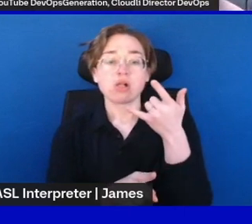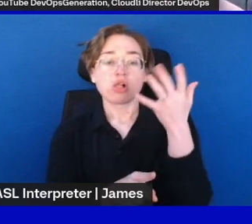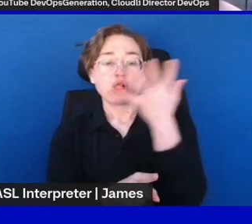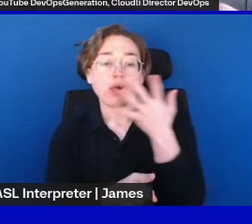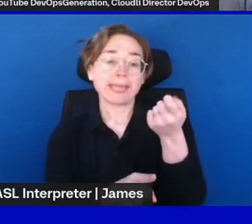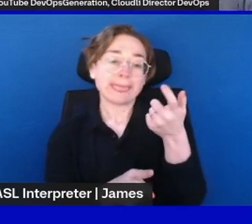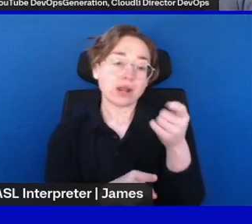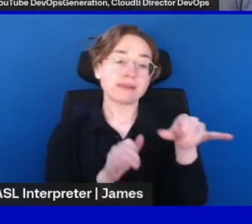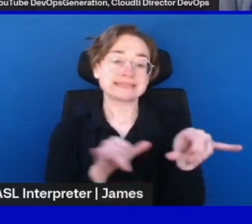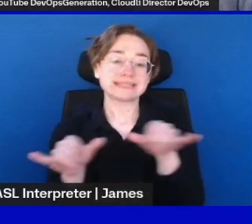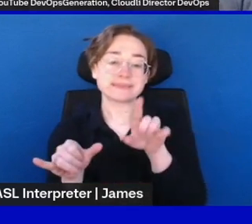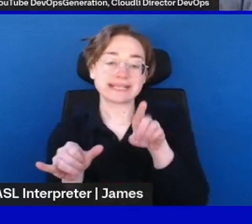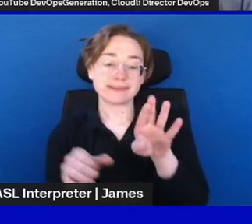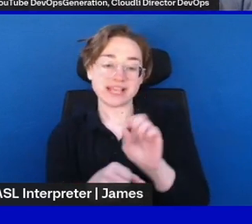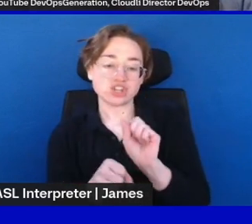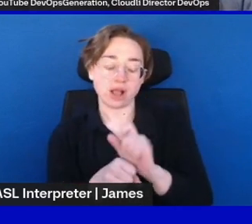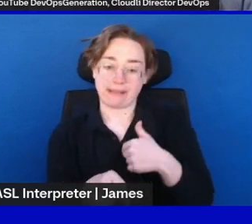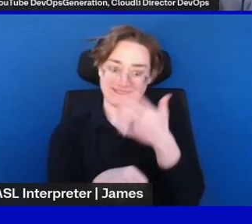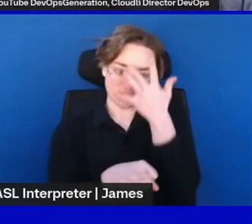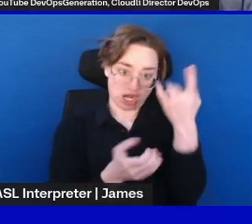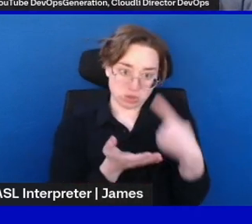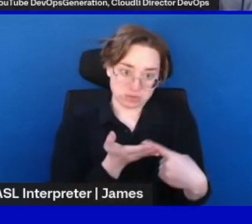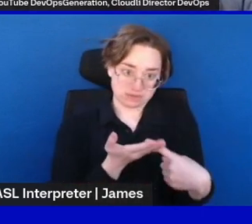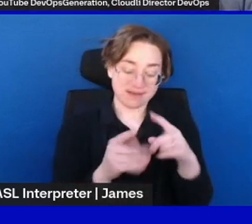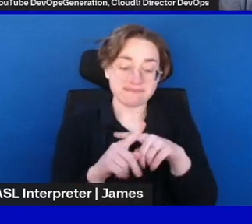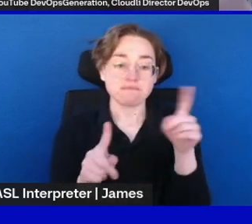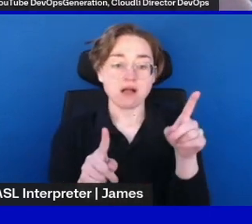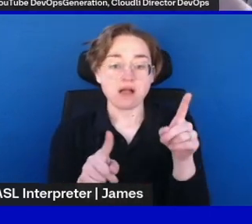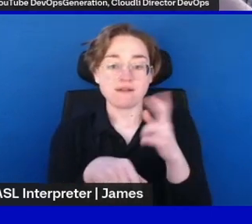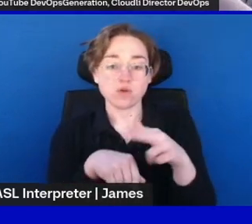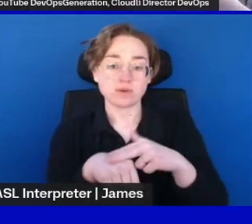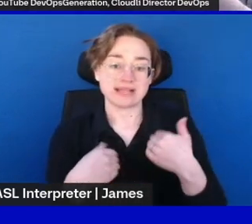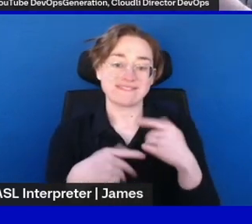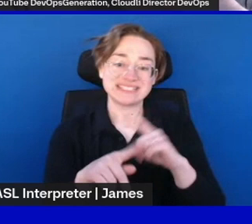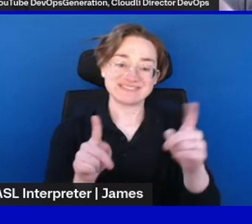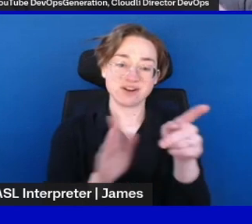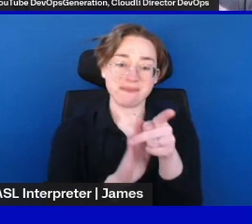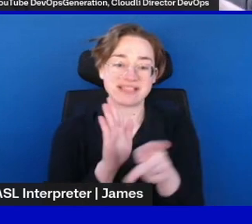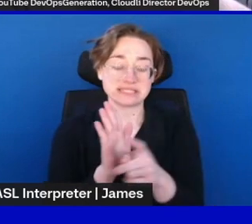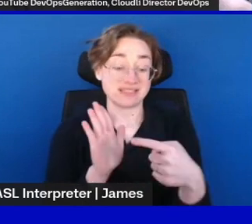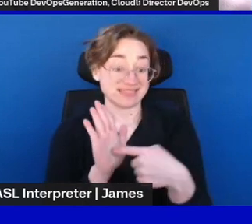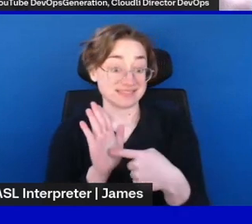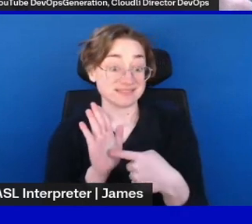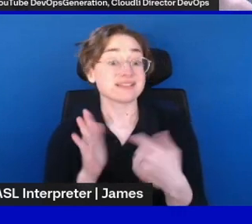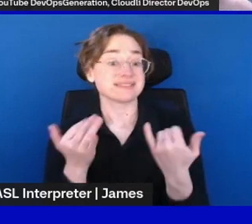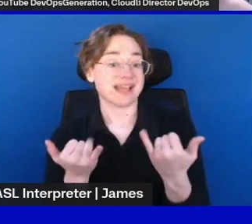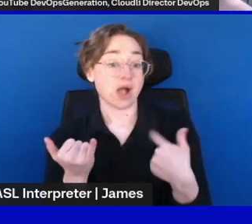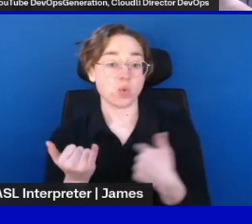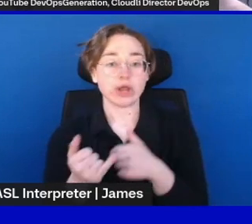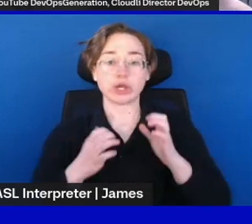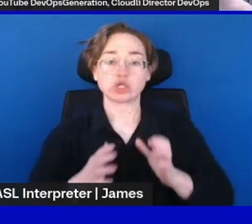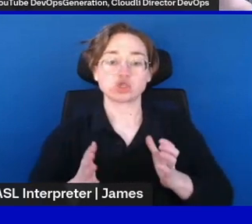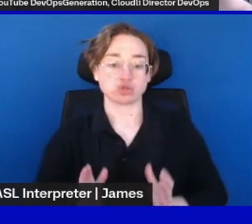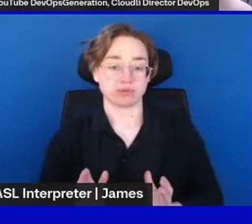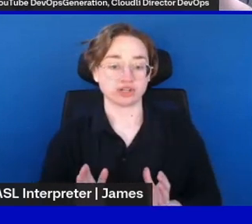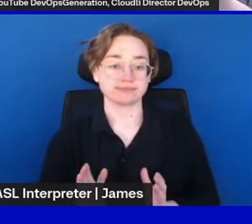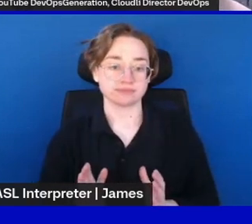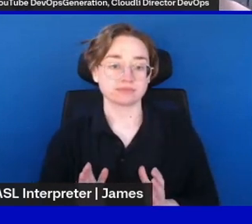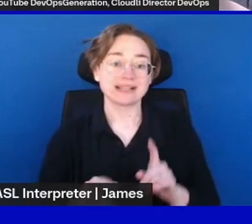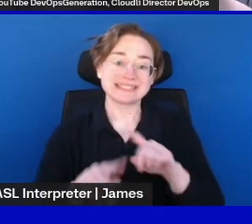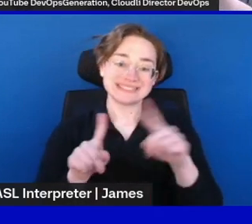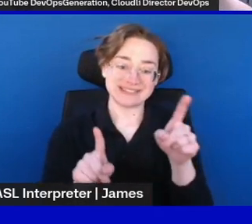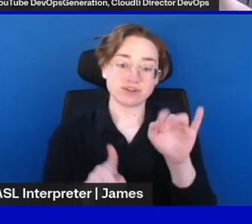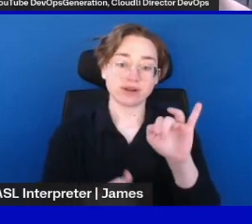database job. I forgot to go over this, except the different policy. This time we are a consumer, different image. I'm